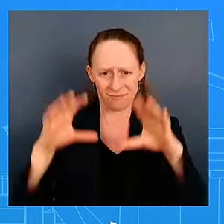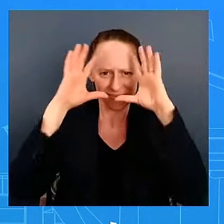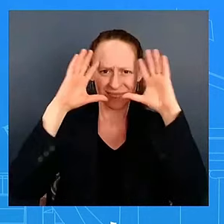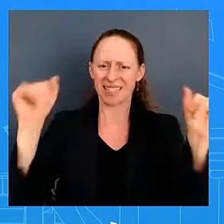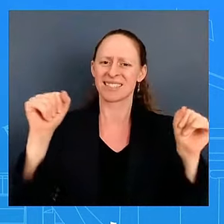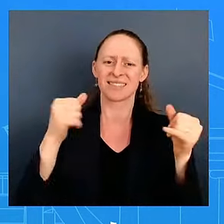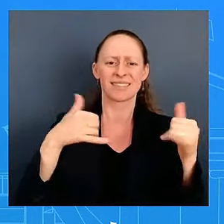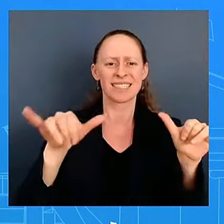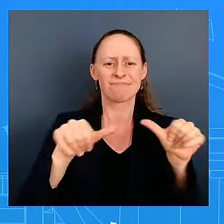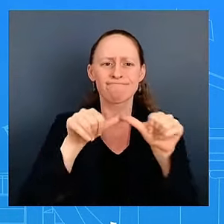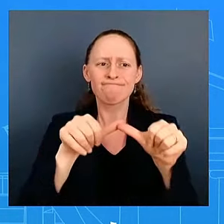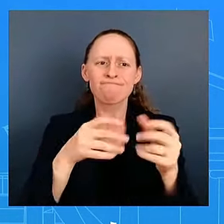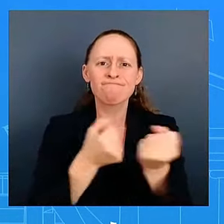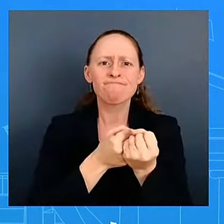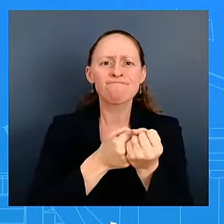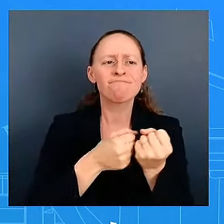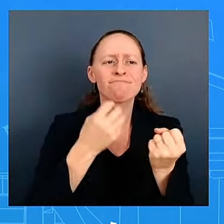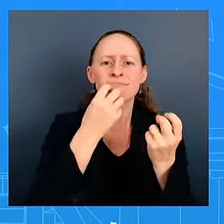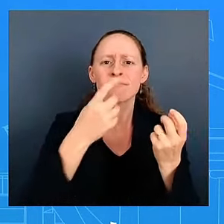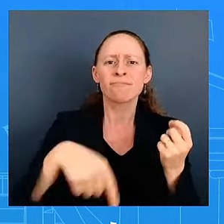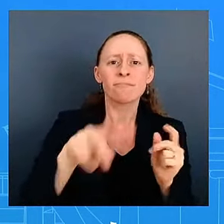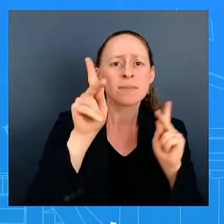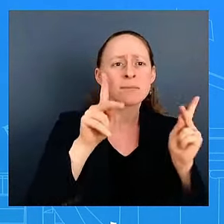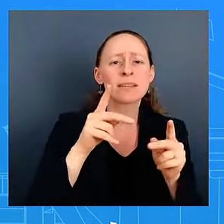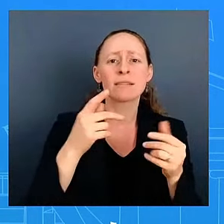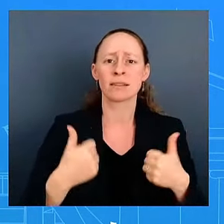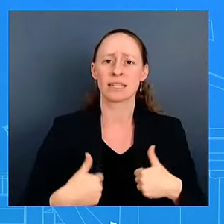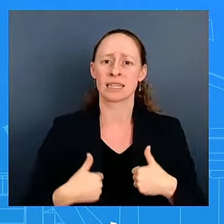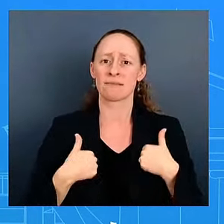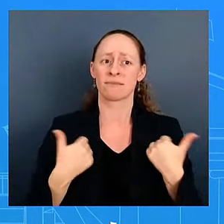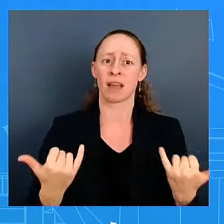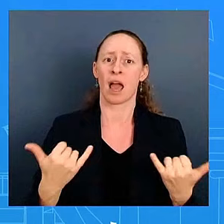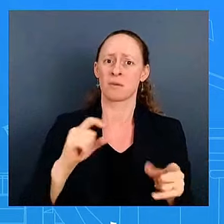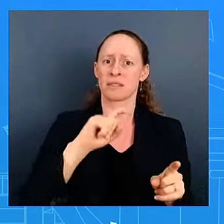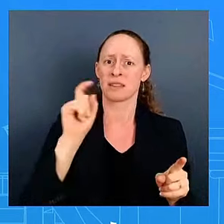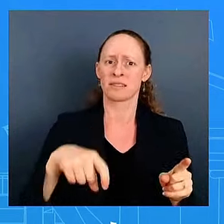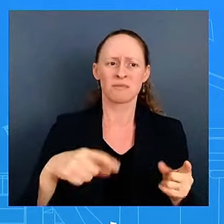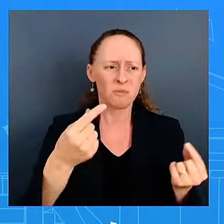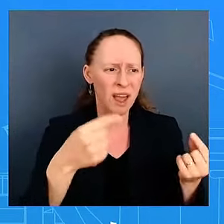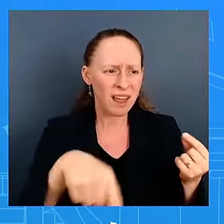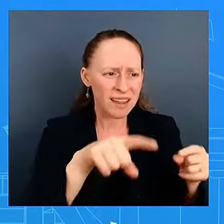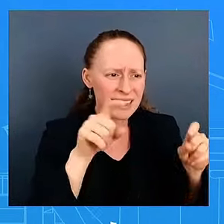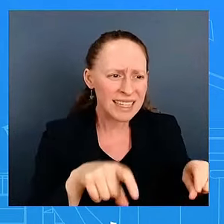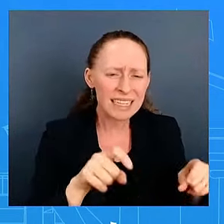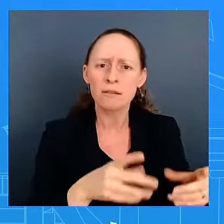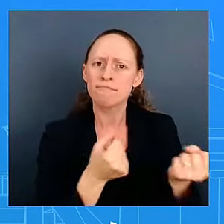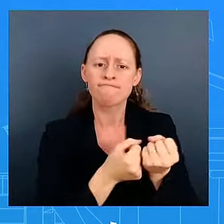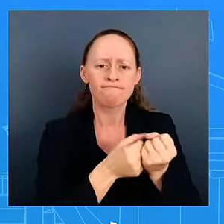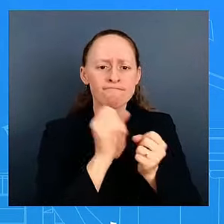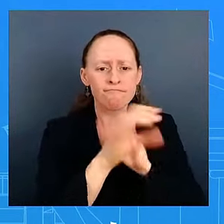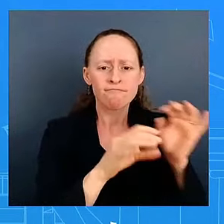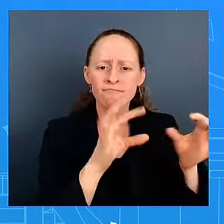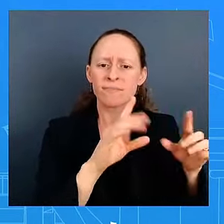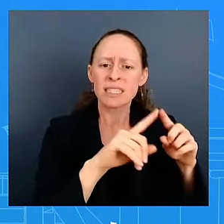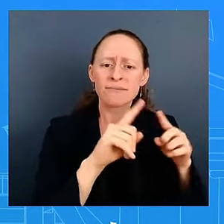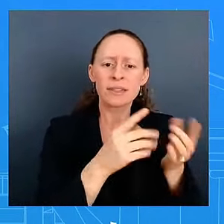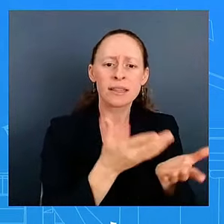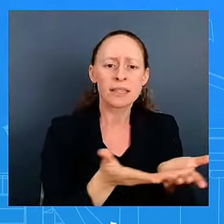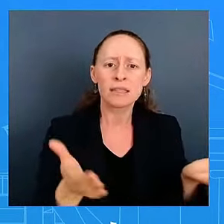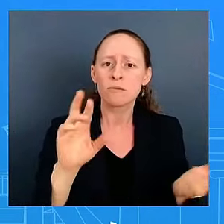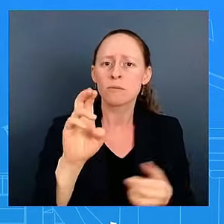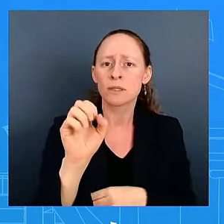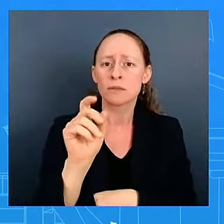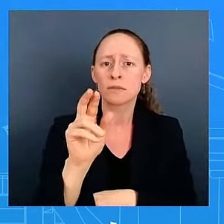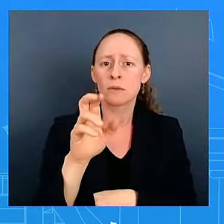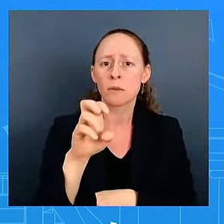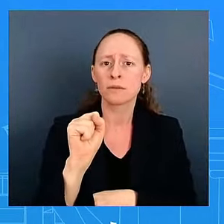with the state to get more critical resources to the people that need them. I also want to share one additional scheduling item